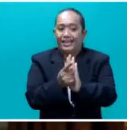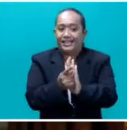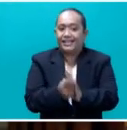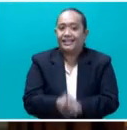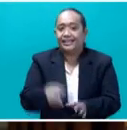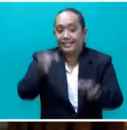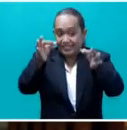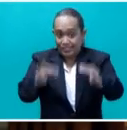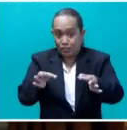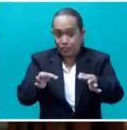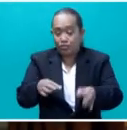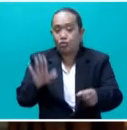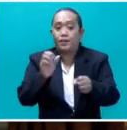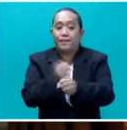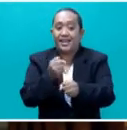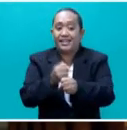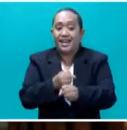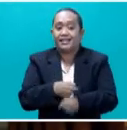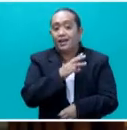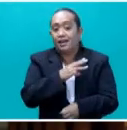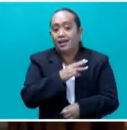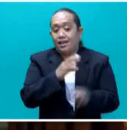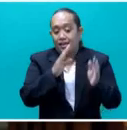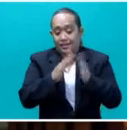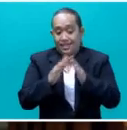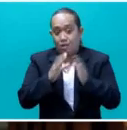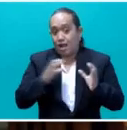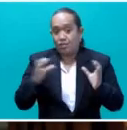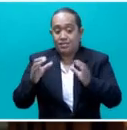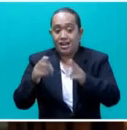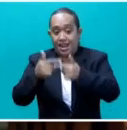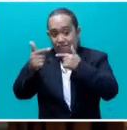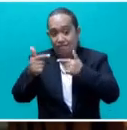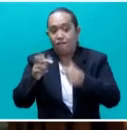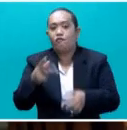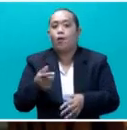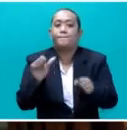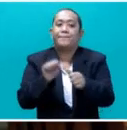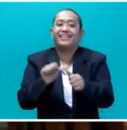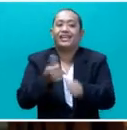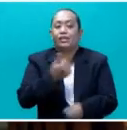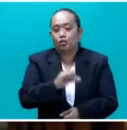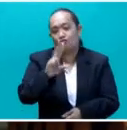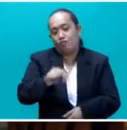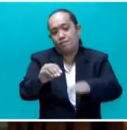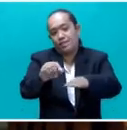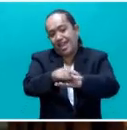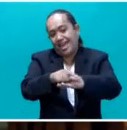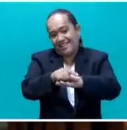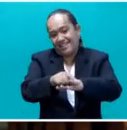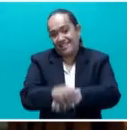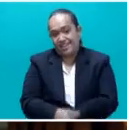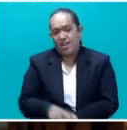be made at the municipal council level and for better utilization of the land and to remove frustration which is normally faced